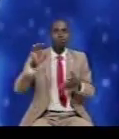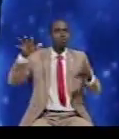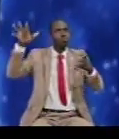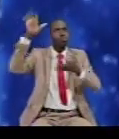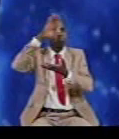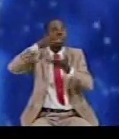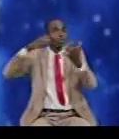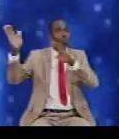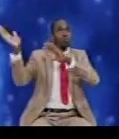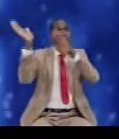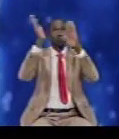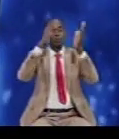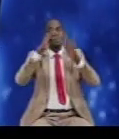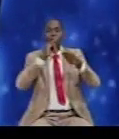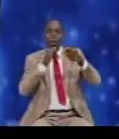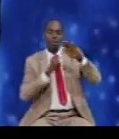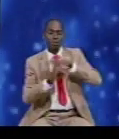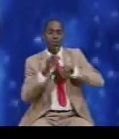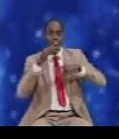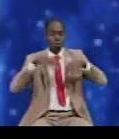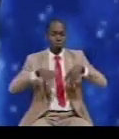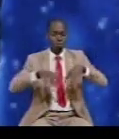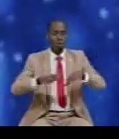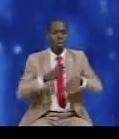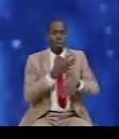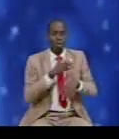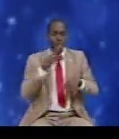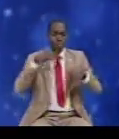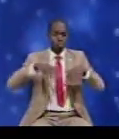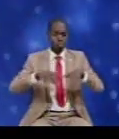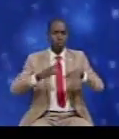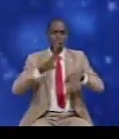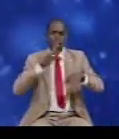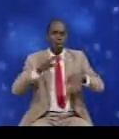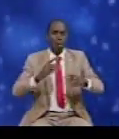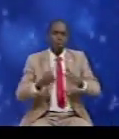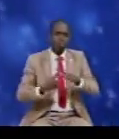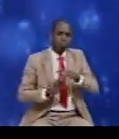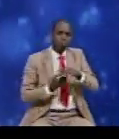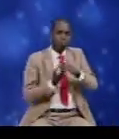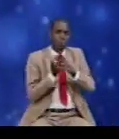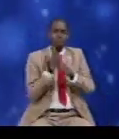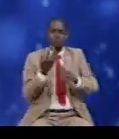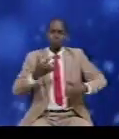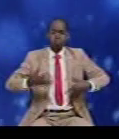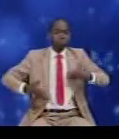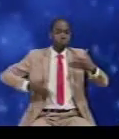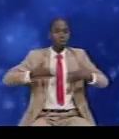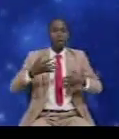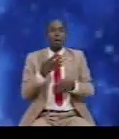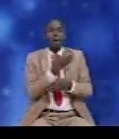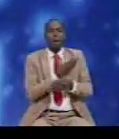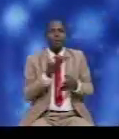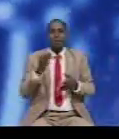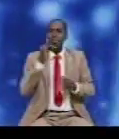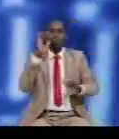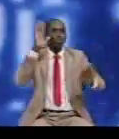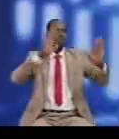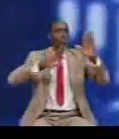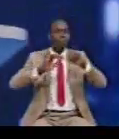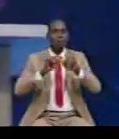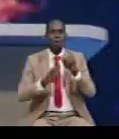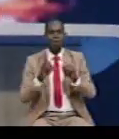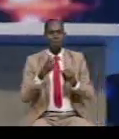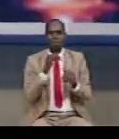and the seas of the world, they are all raging, and there's trouble everywhere. He says, you know